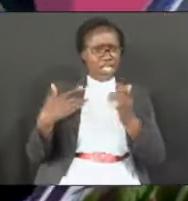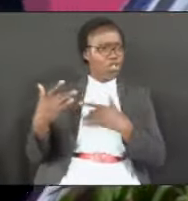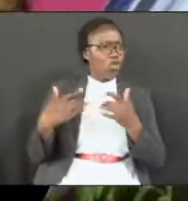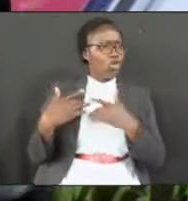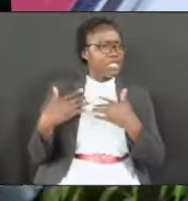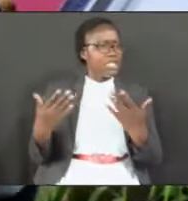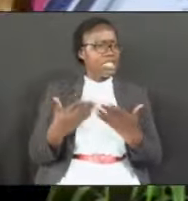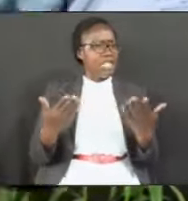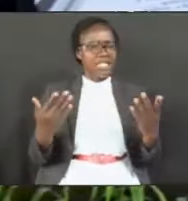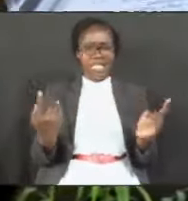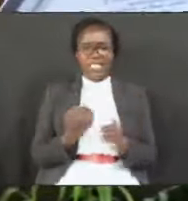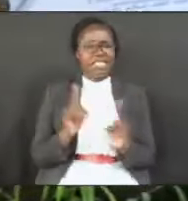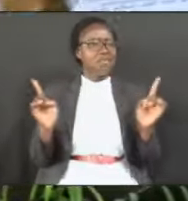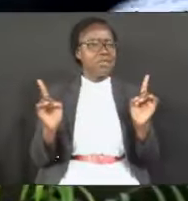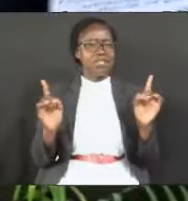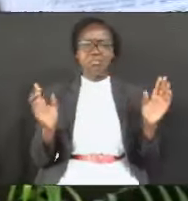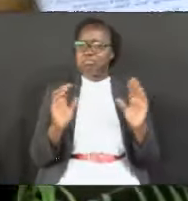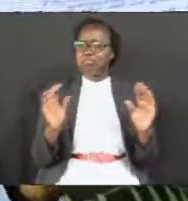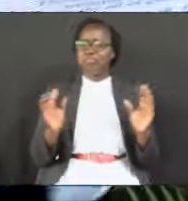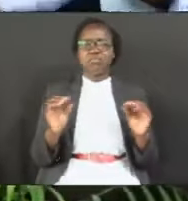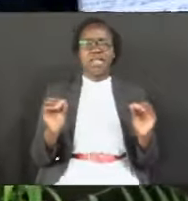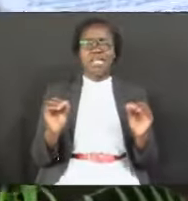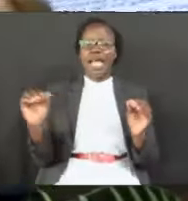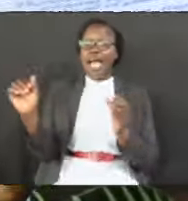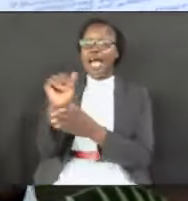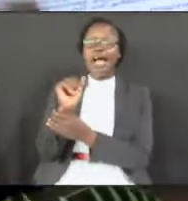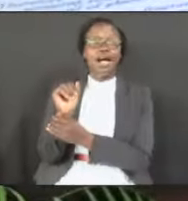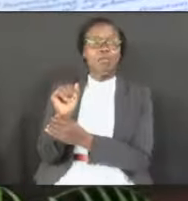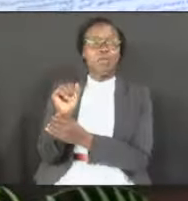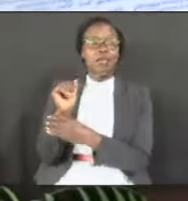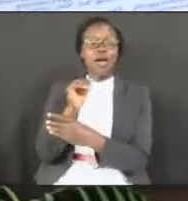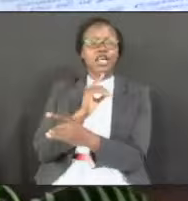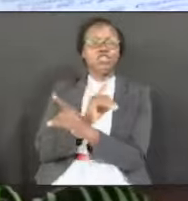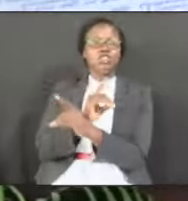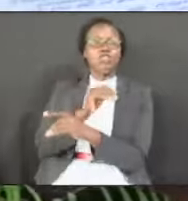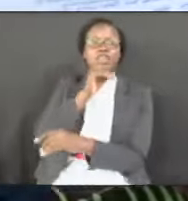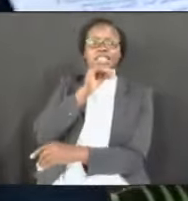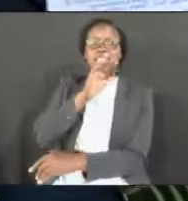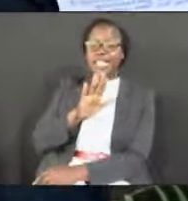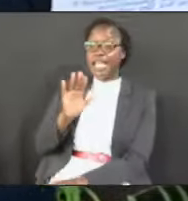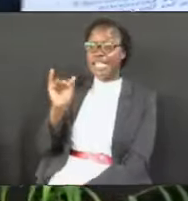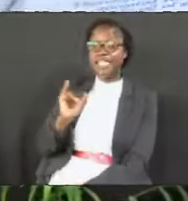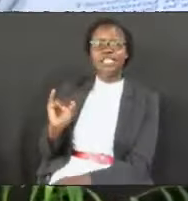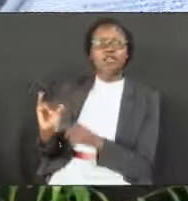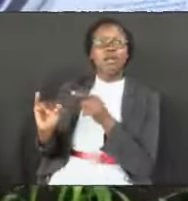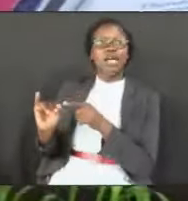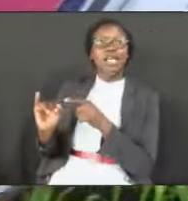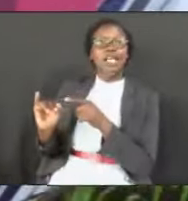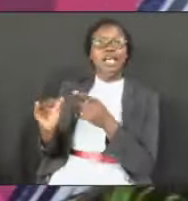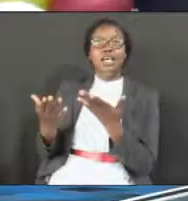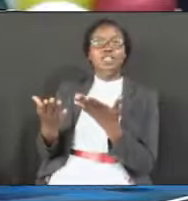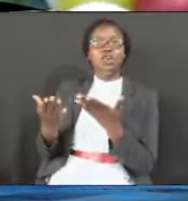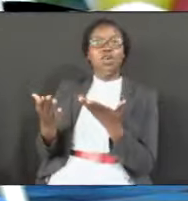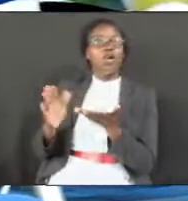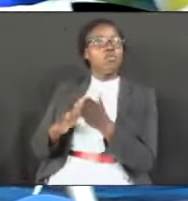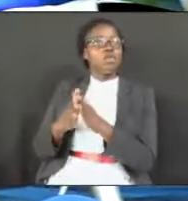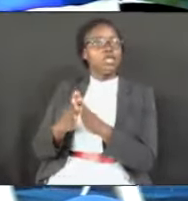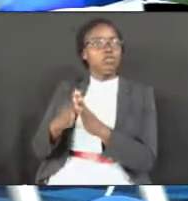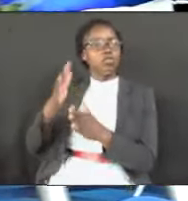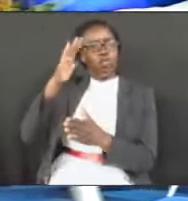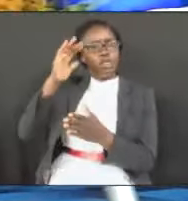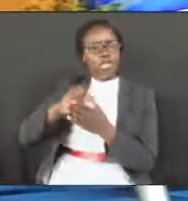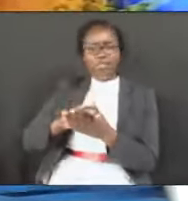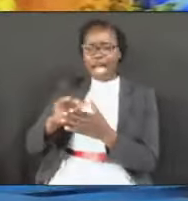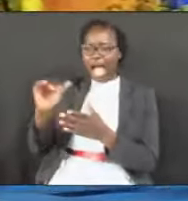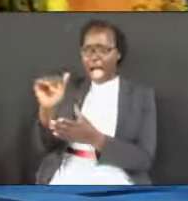but there's no difference. And Abraham is willing to defend his son, Ishmael. And God comes and tells Abraham, you